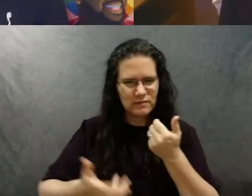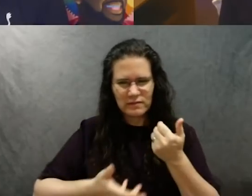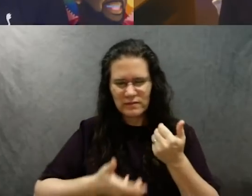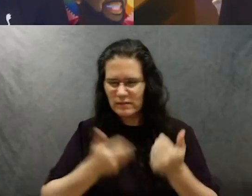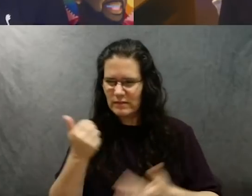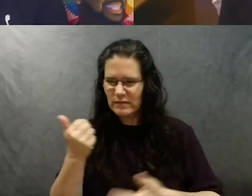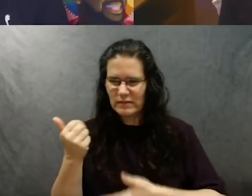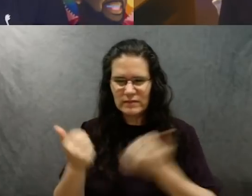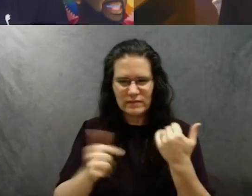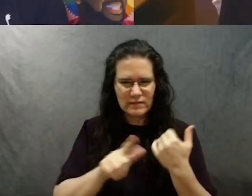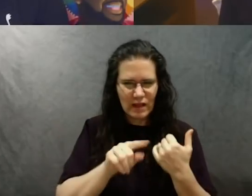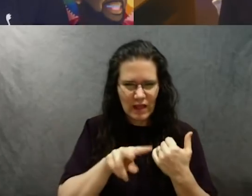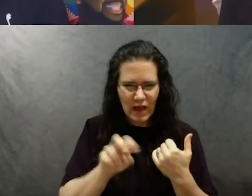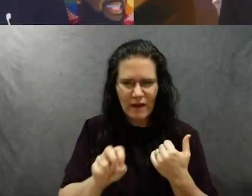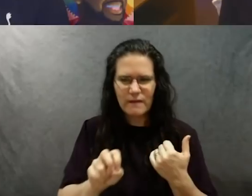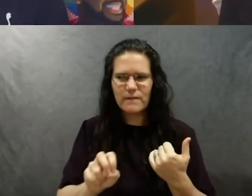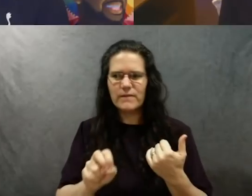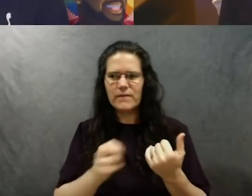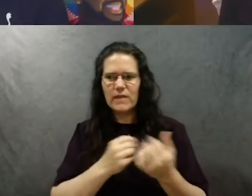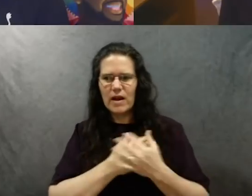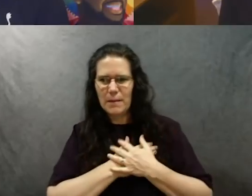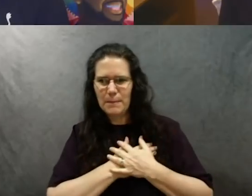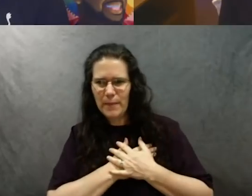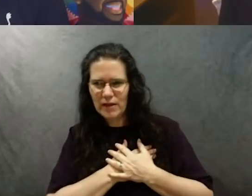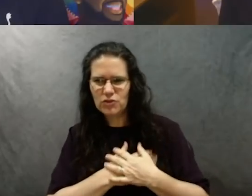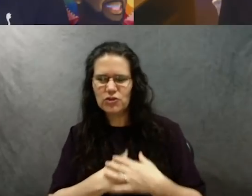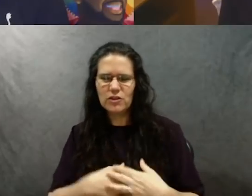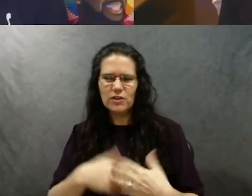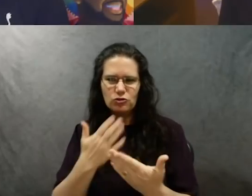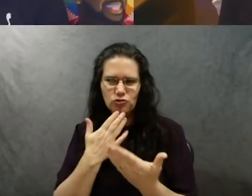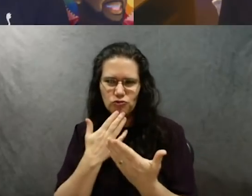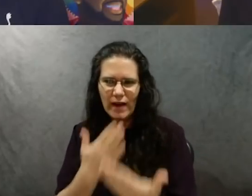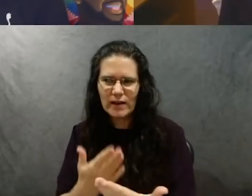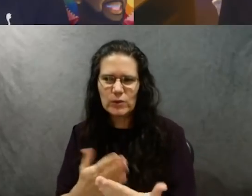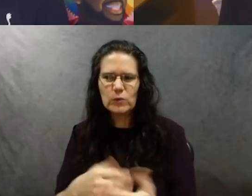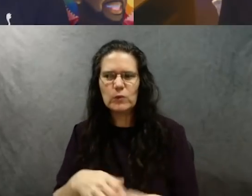gratitude and patience, you know, and empathy right now.